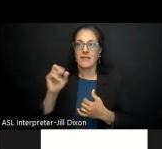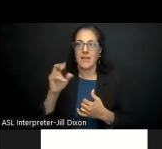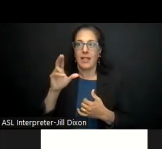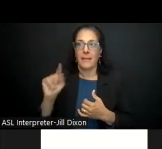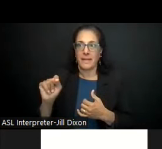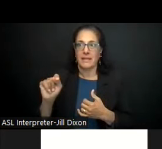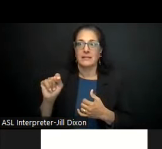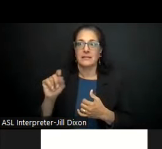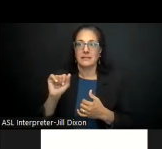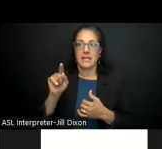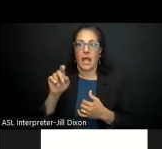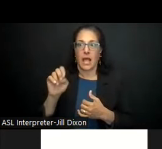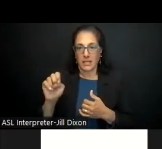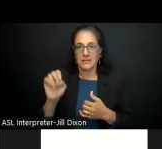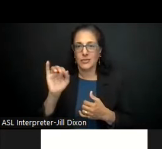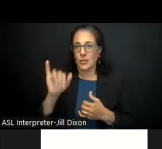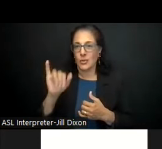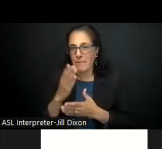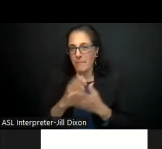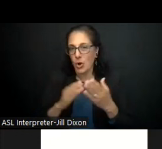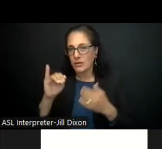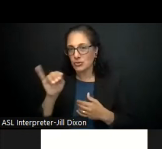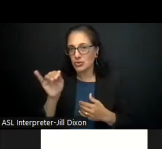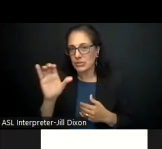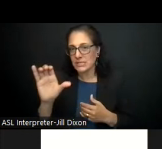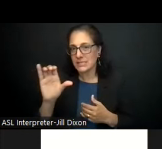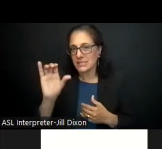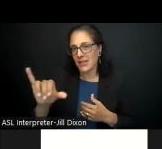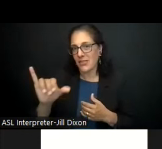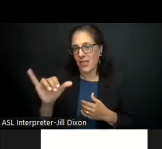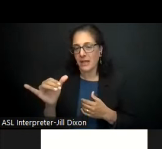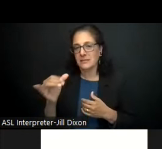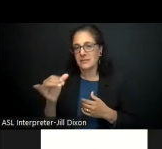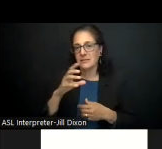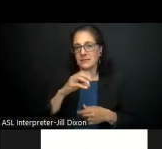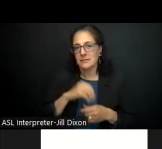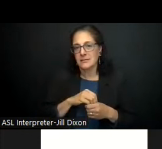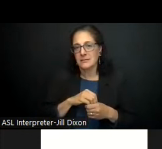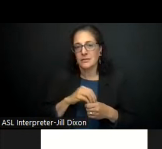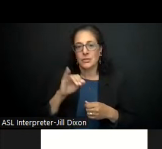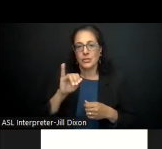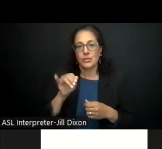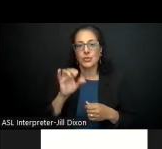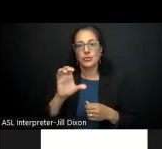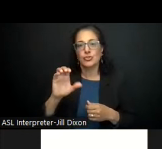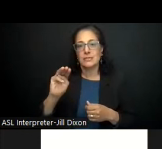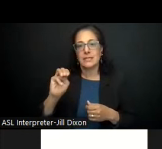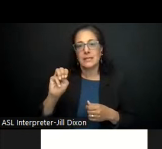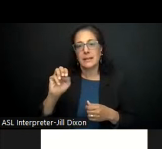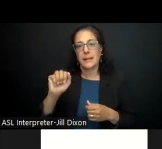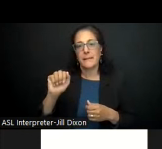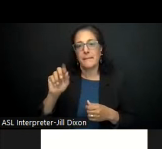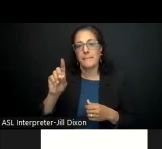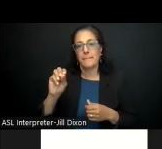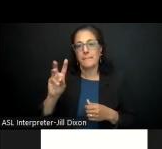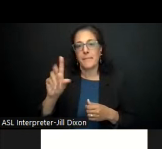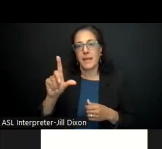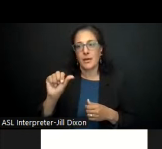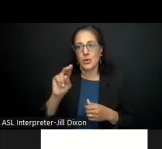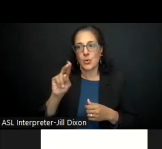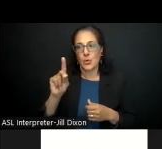of Jersey City, which is within the New Jersey Meadowlands. And part of